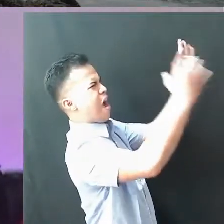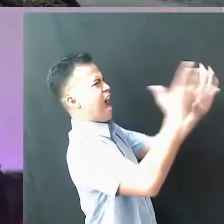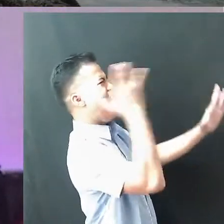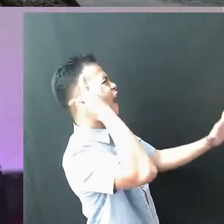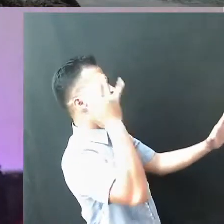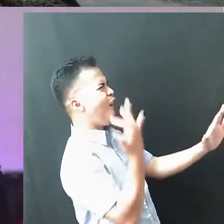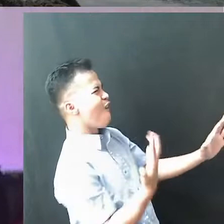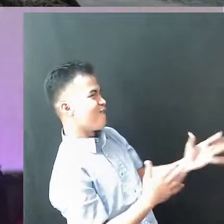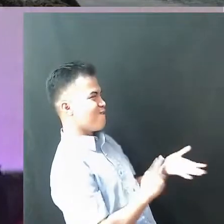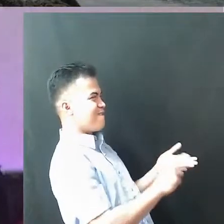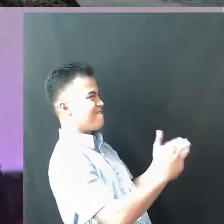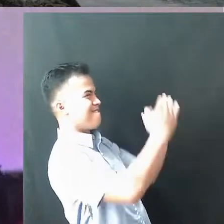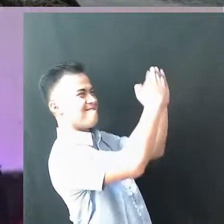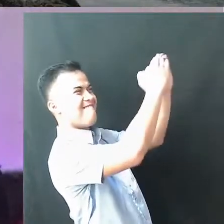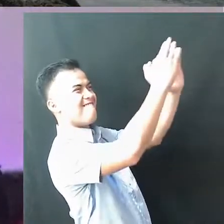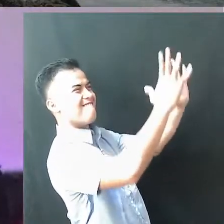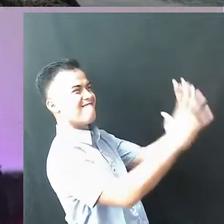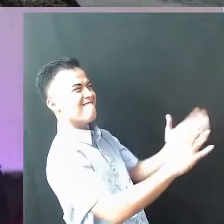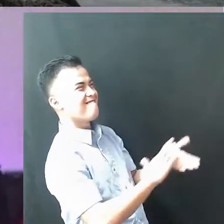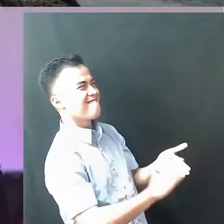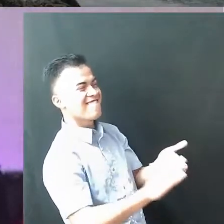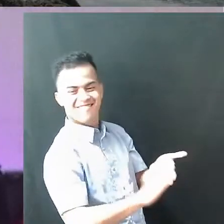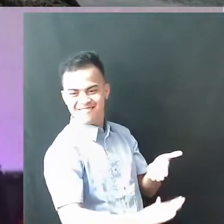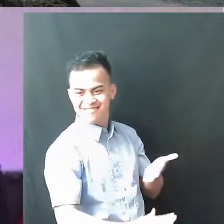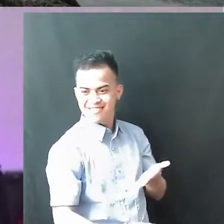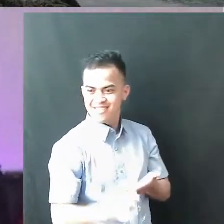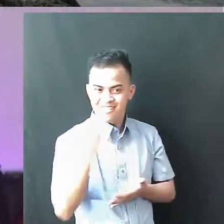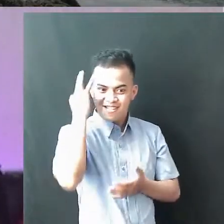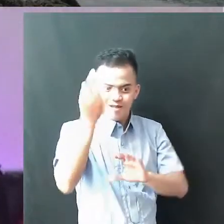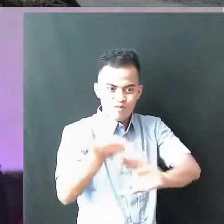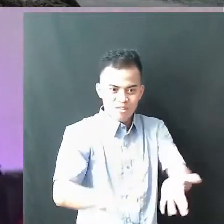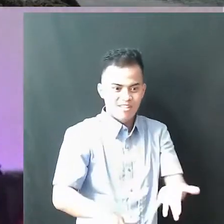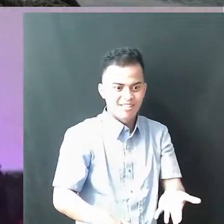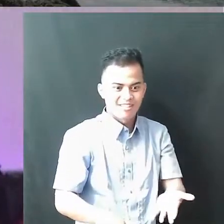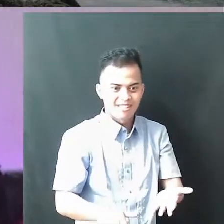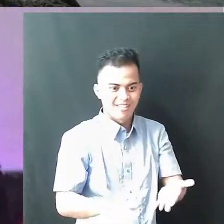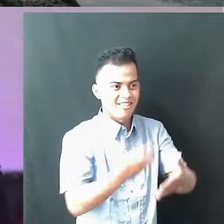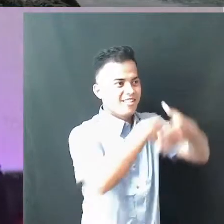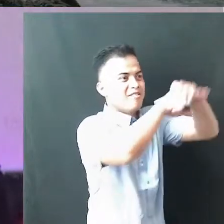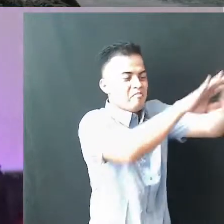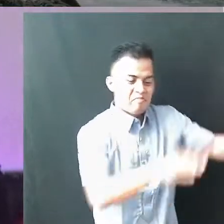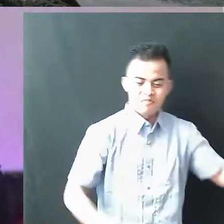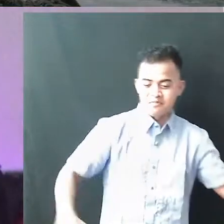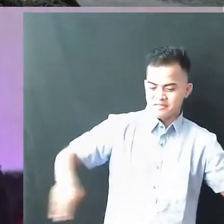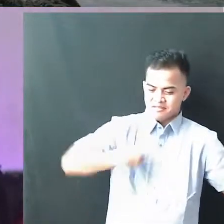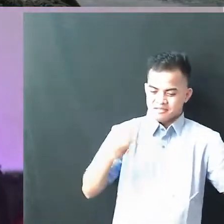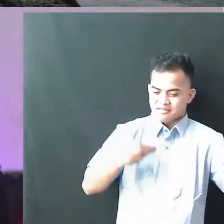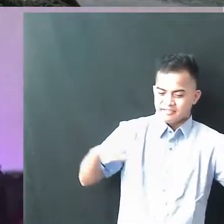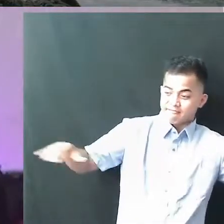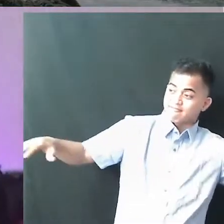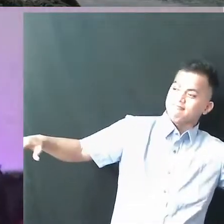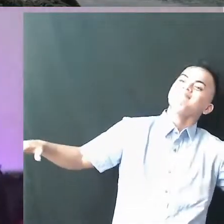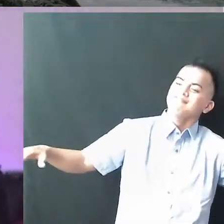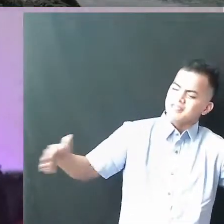that if doesn't mean maybe I won't. It means he is, he will, and he did.